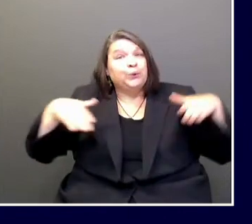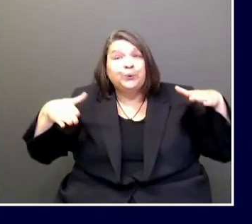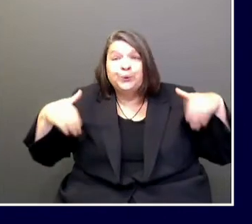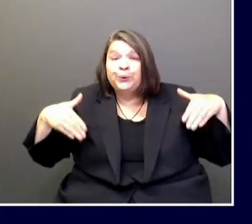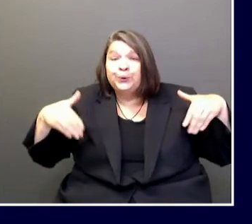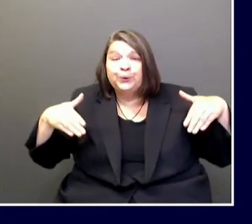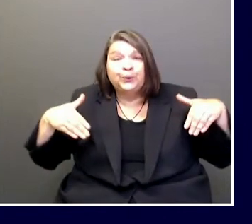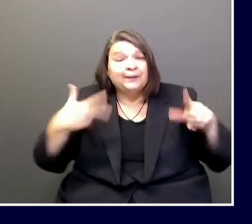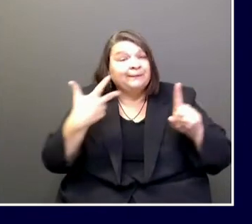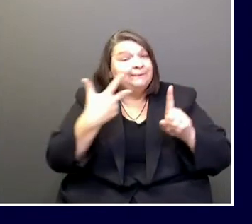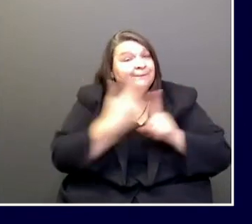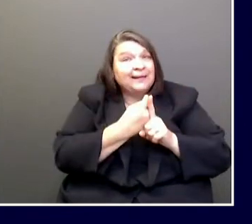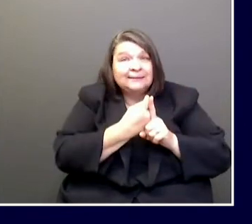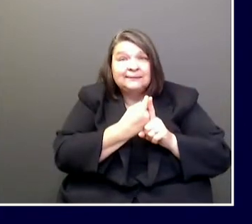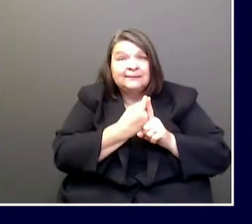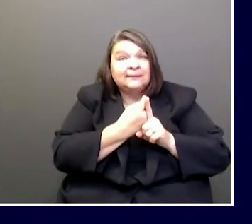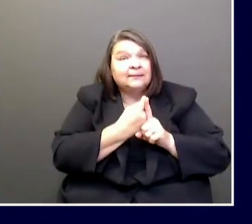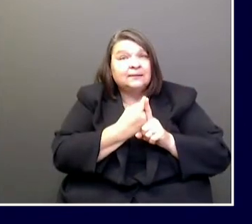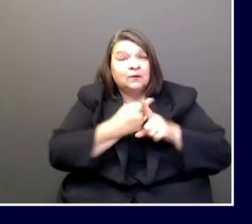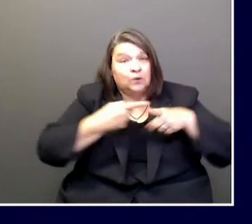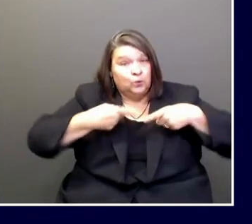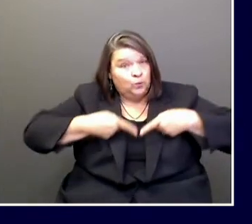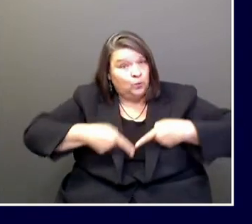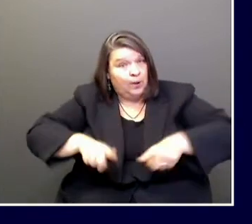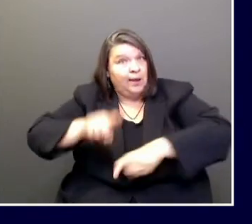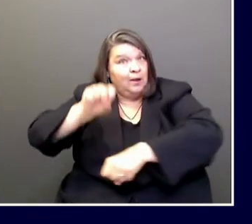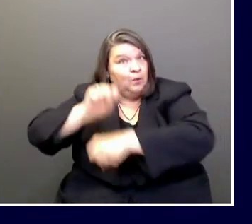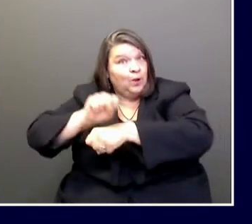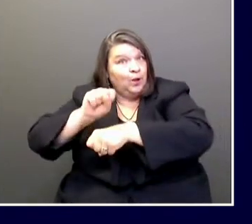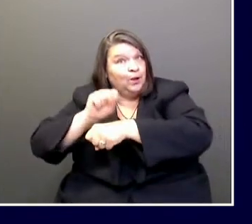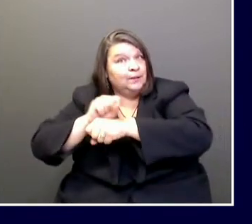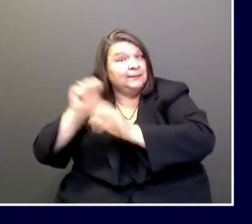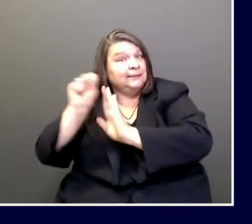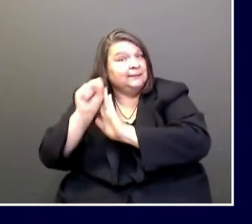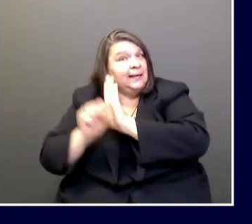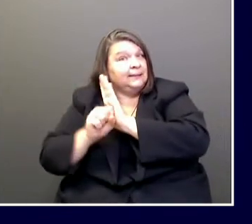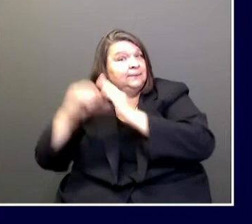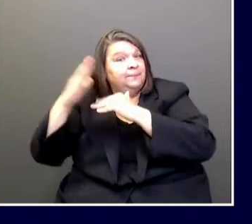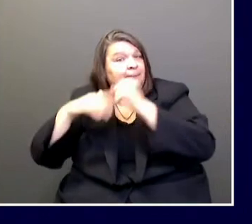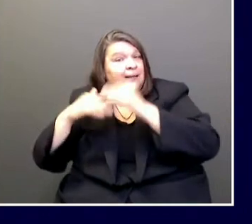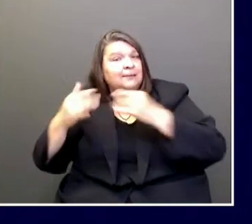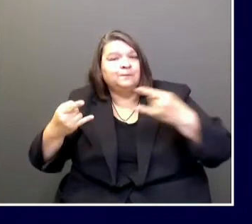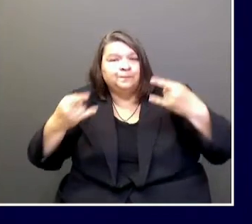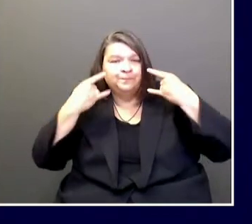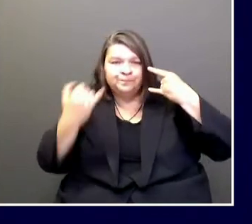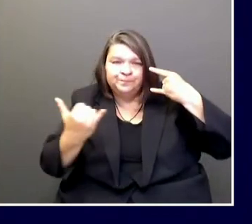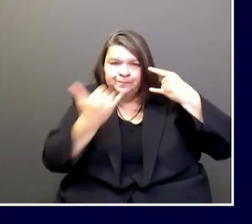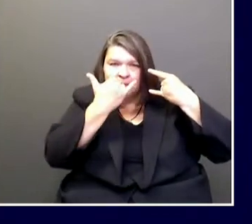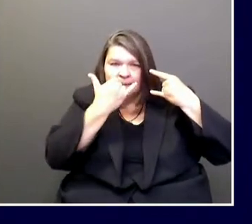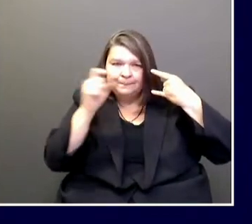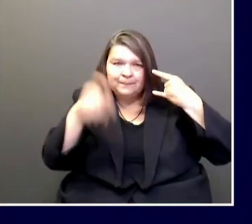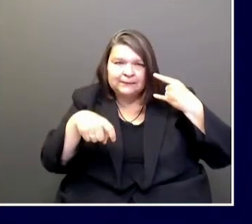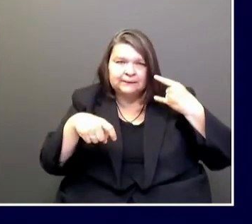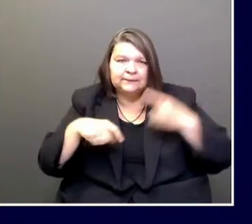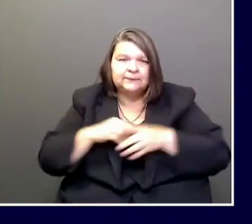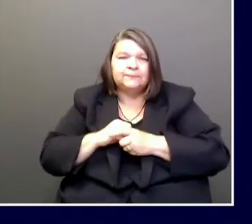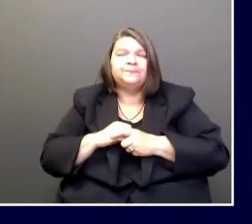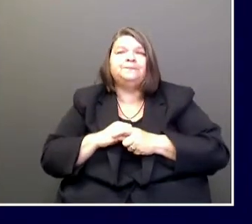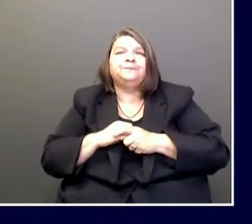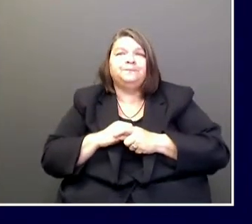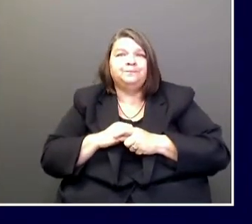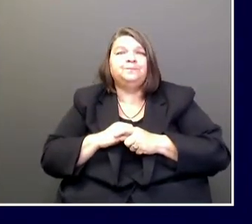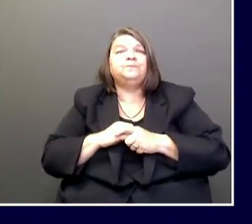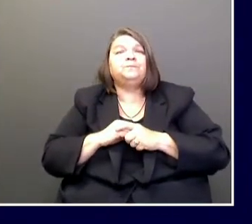face covering in our office buildings as an employer. We have that rule to keep our workplaces safe. We will continue, or we